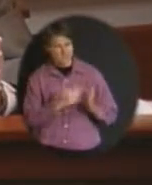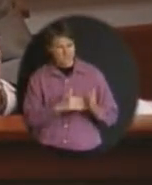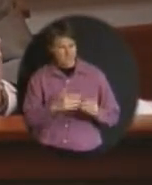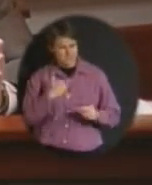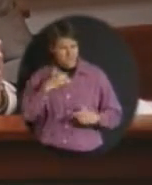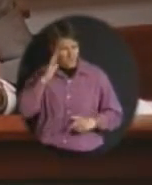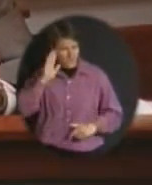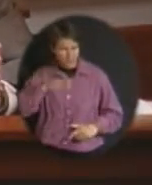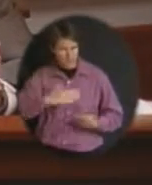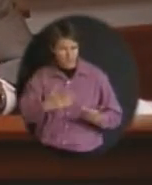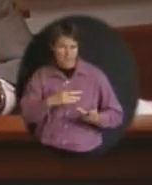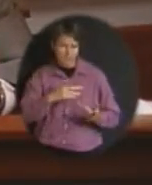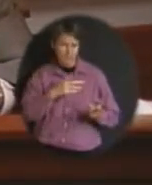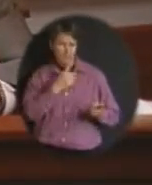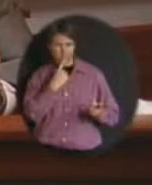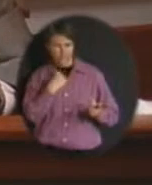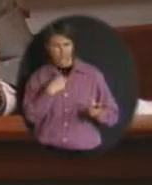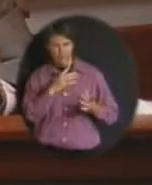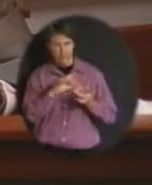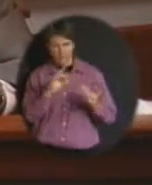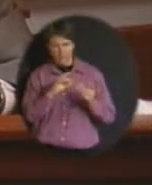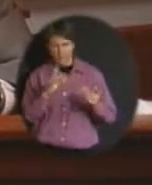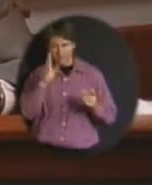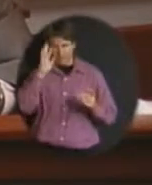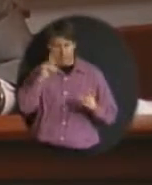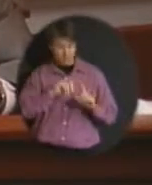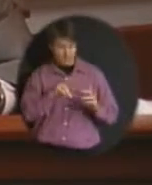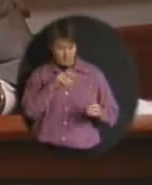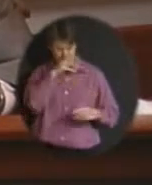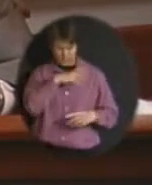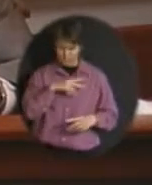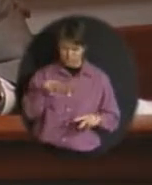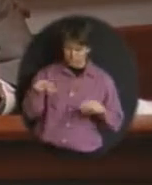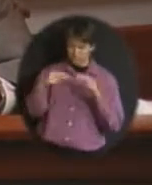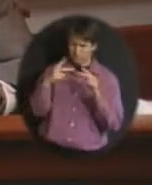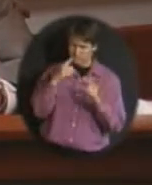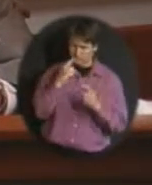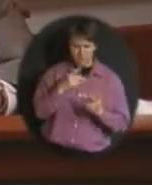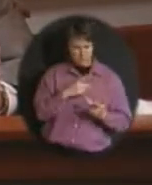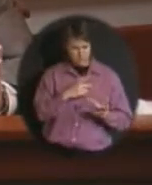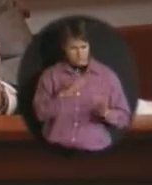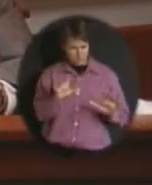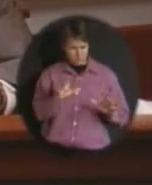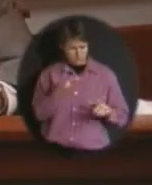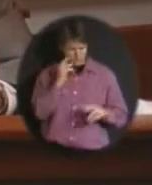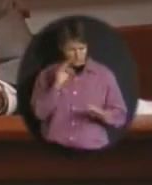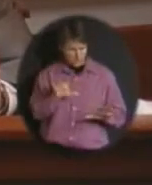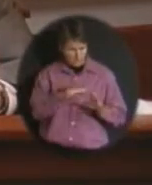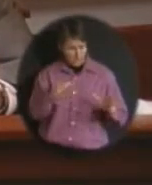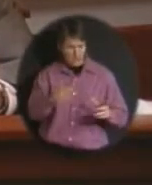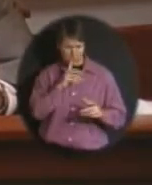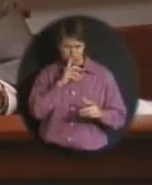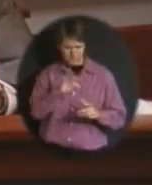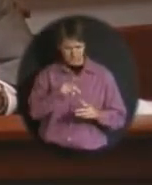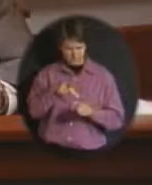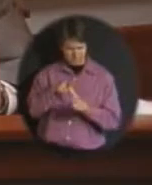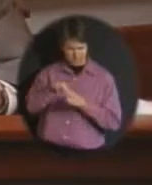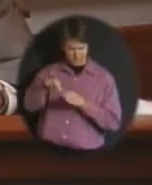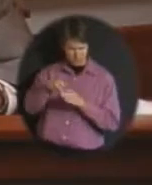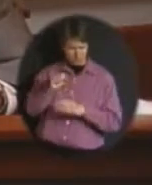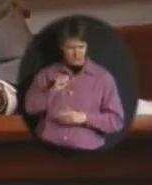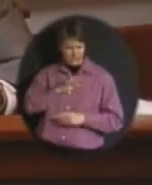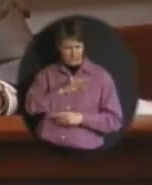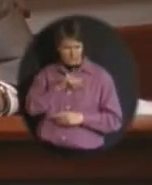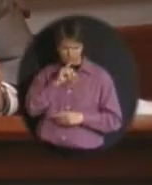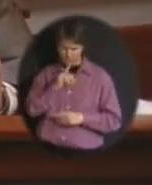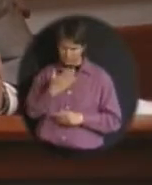that maybe they're just telling us this, but he looks me in the eye and says, I've done this a lot, and I've never had a professional staff that's been so good in